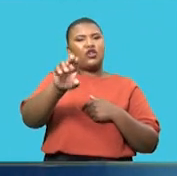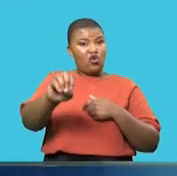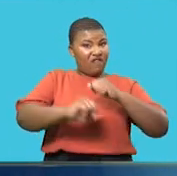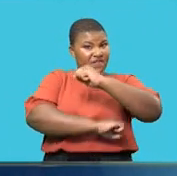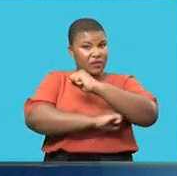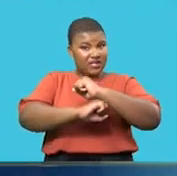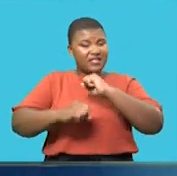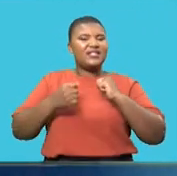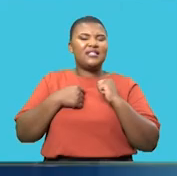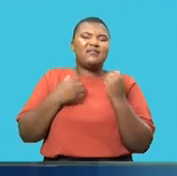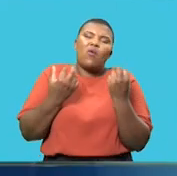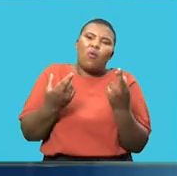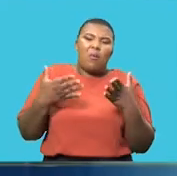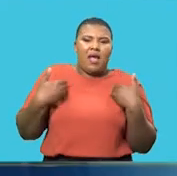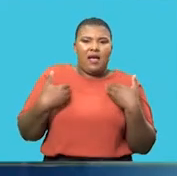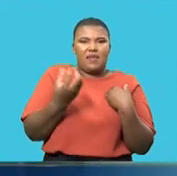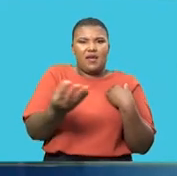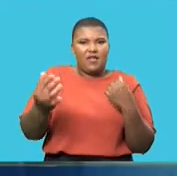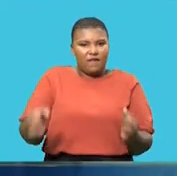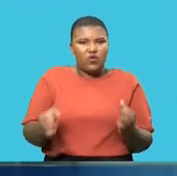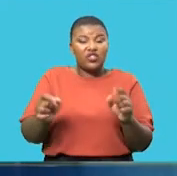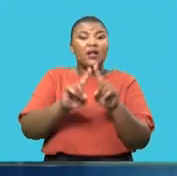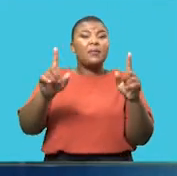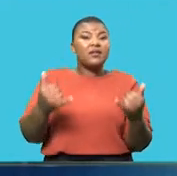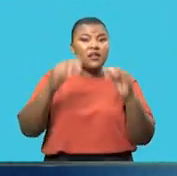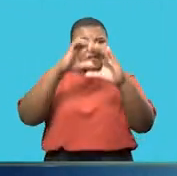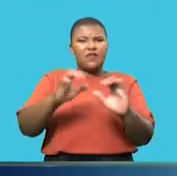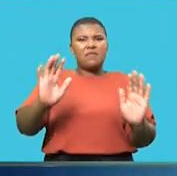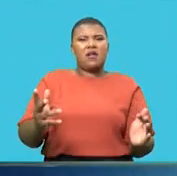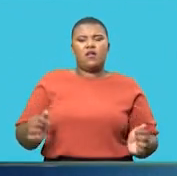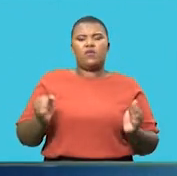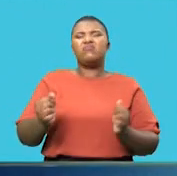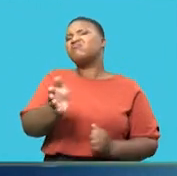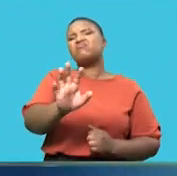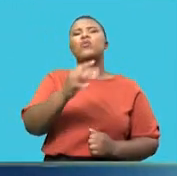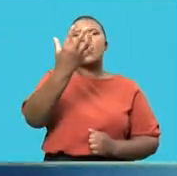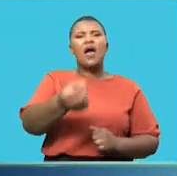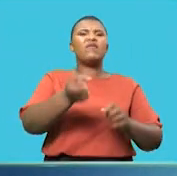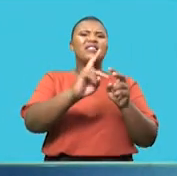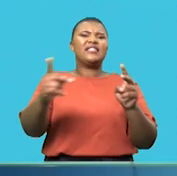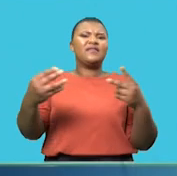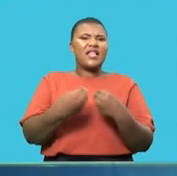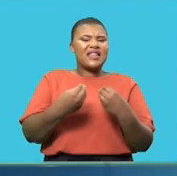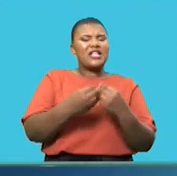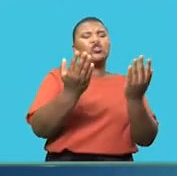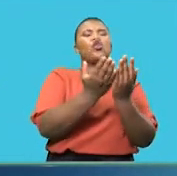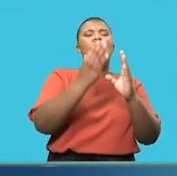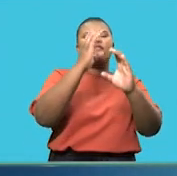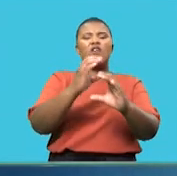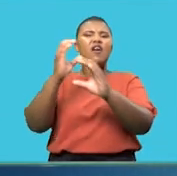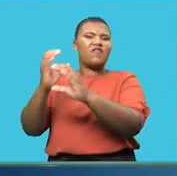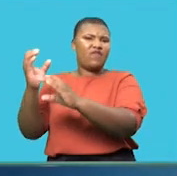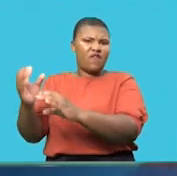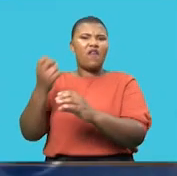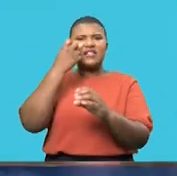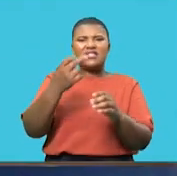yashu rine vakasihiro ari shuminga wheelchair fedzi rishumana nga zwithu zwononga dzi klasi dzine dziitea musi chikolo chichibva ndi dzi klasi